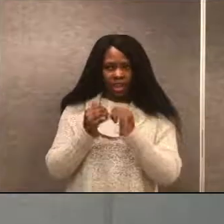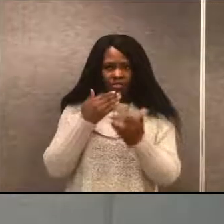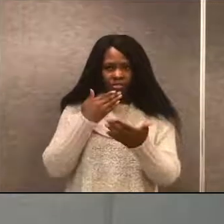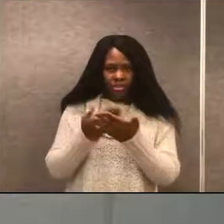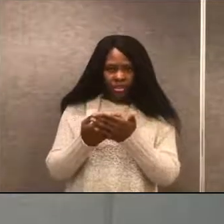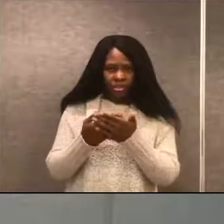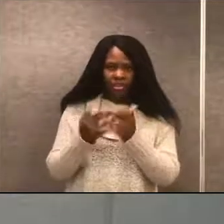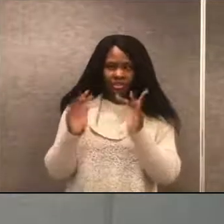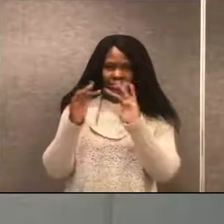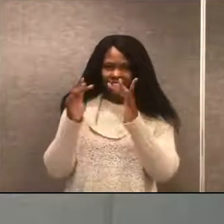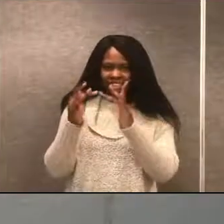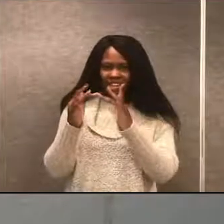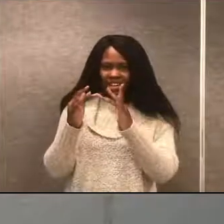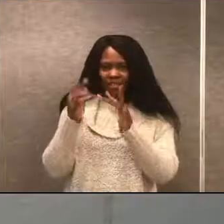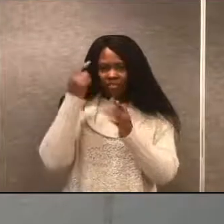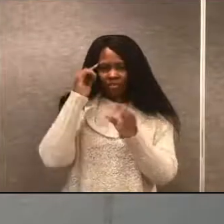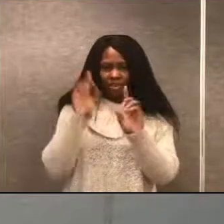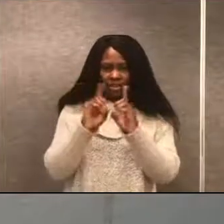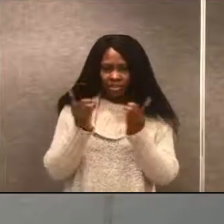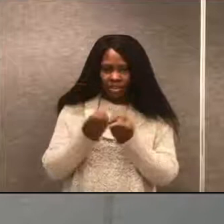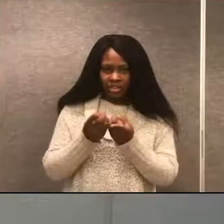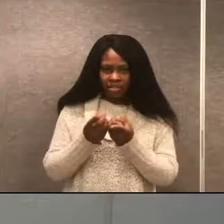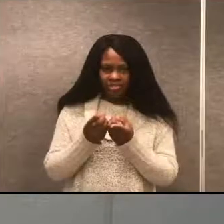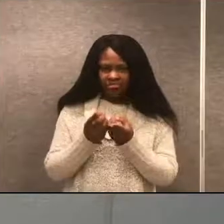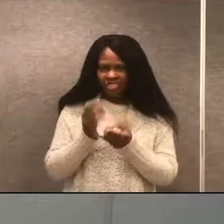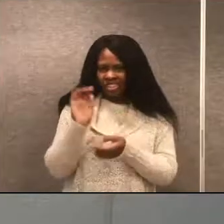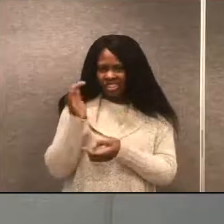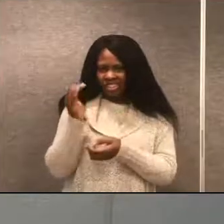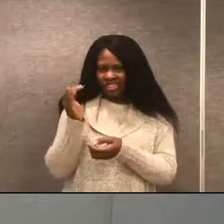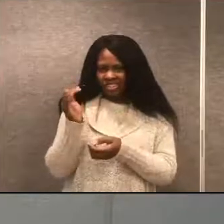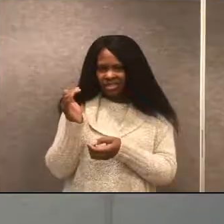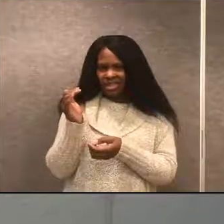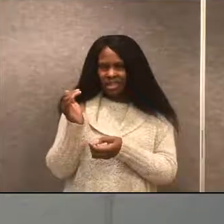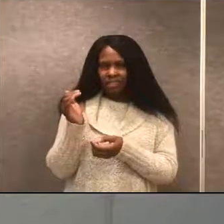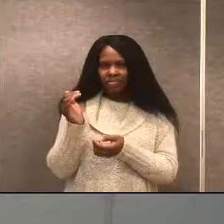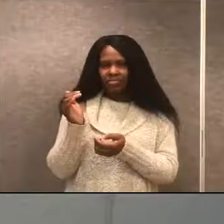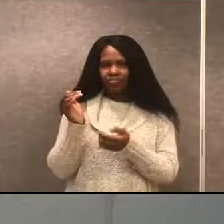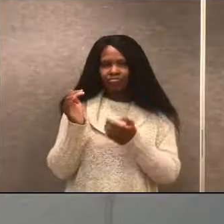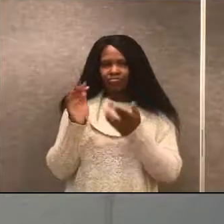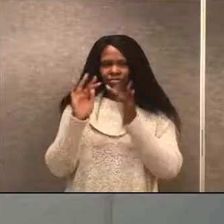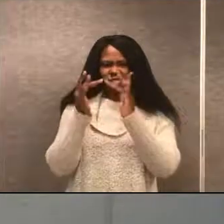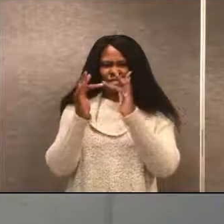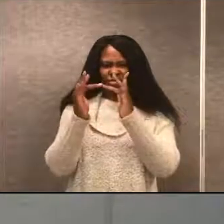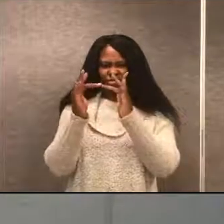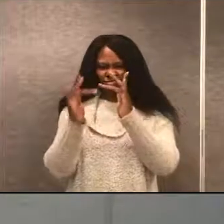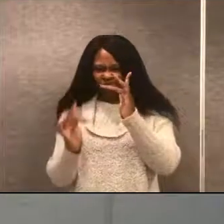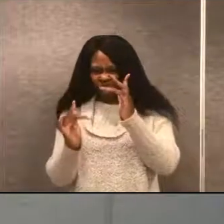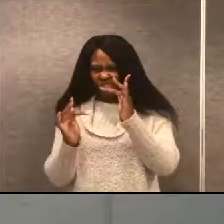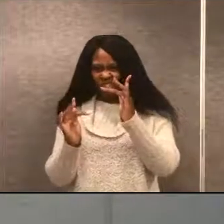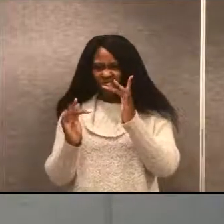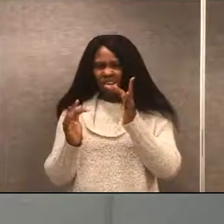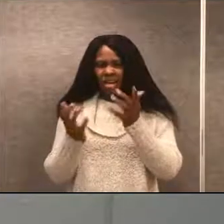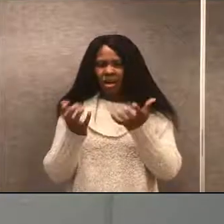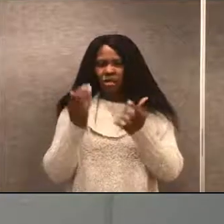seems like the virtual line cuts out, and she wants to know if the school may be responsible for that